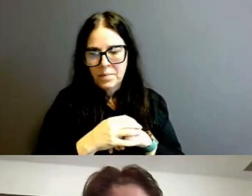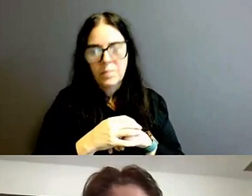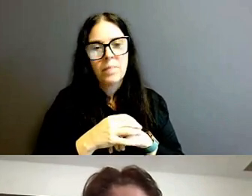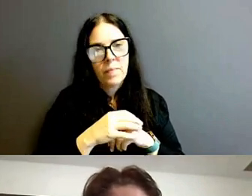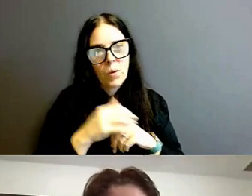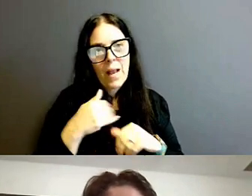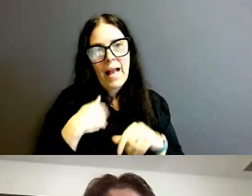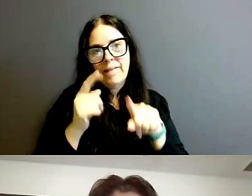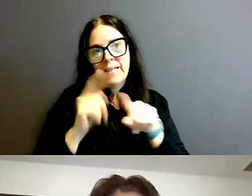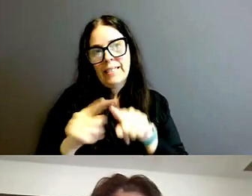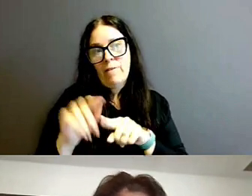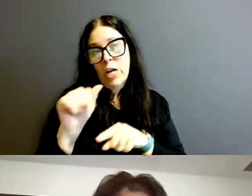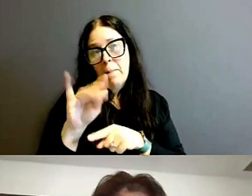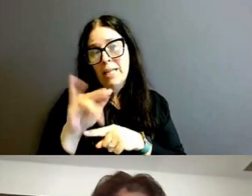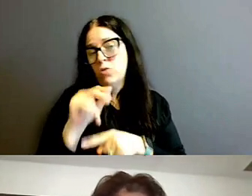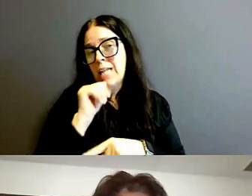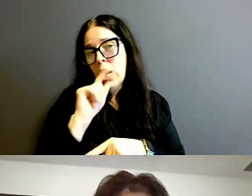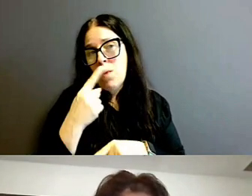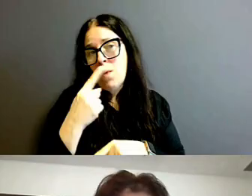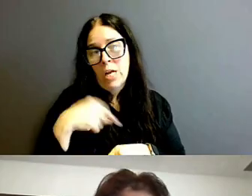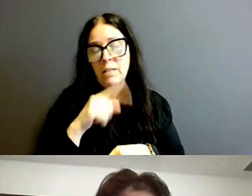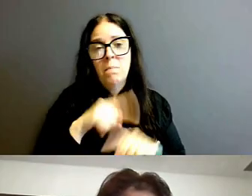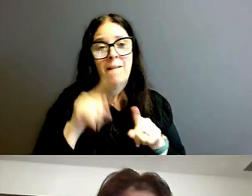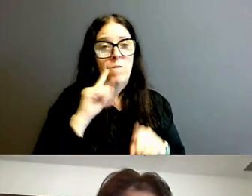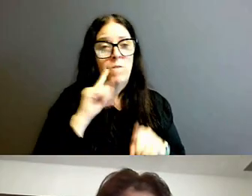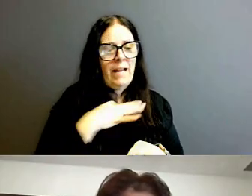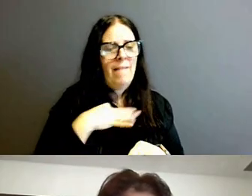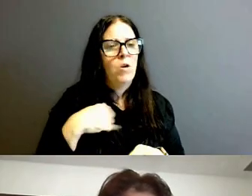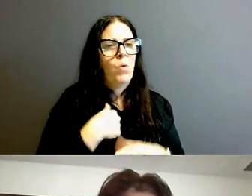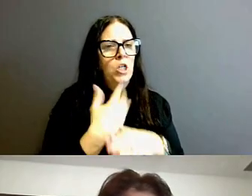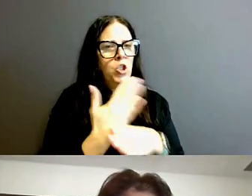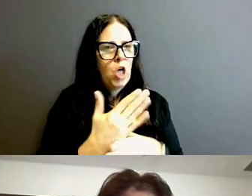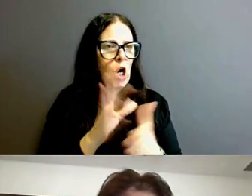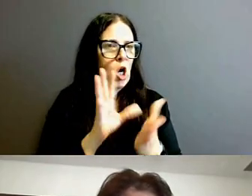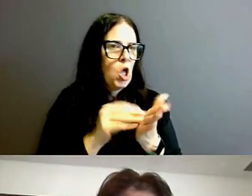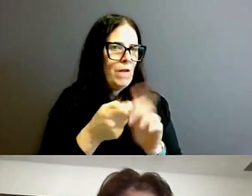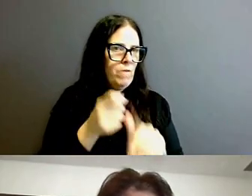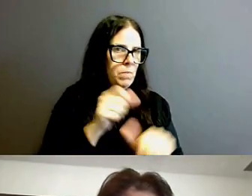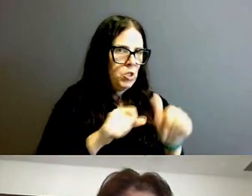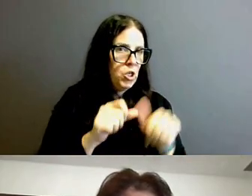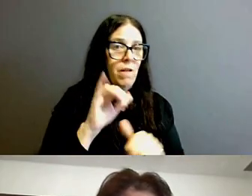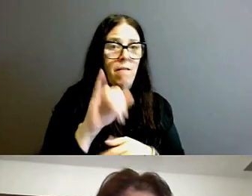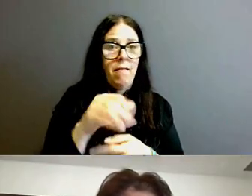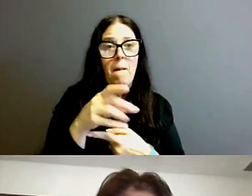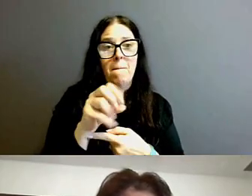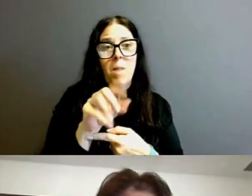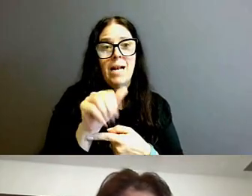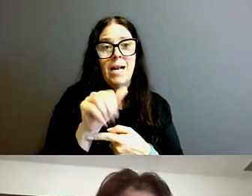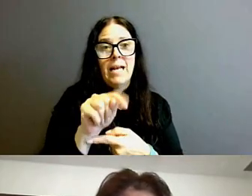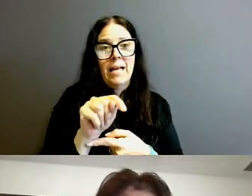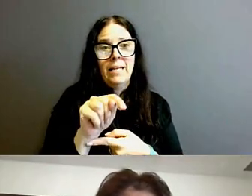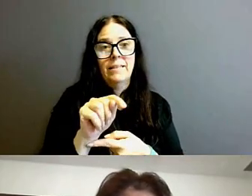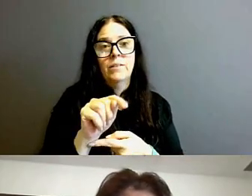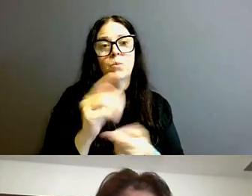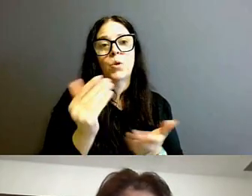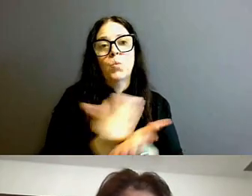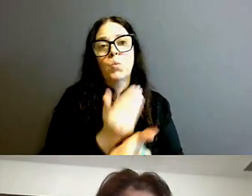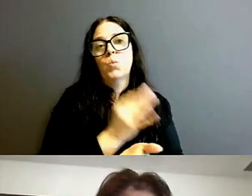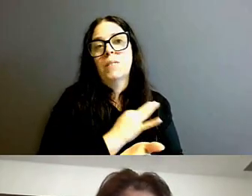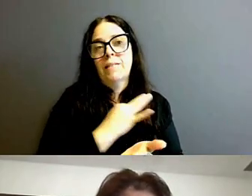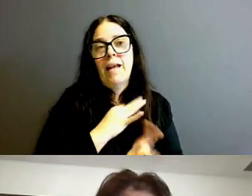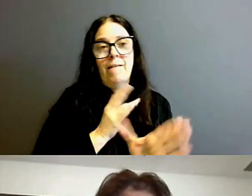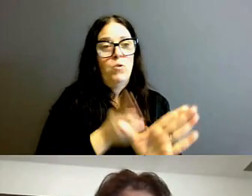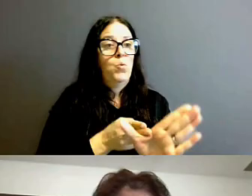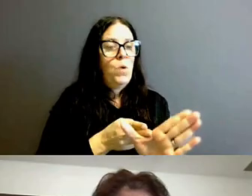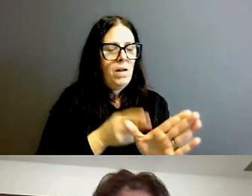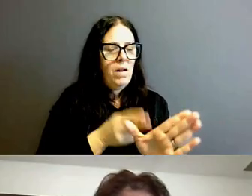but also for staff because we are all sharing, we are learning from each other. The podcasts about new staff joining the program, that could